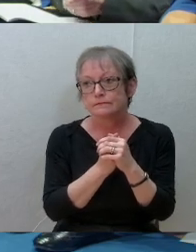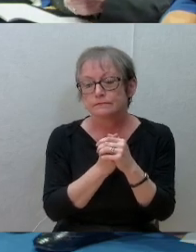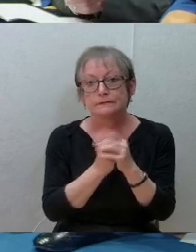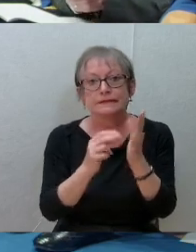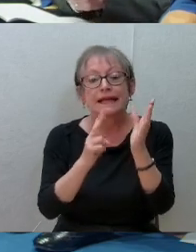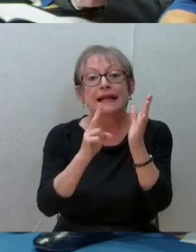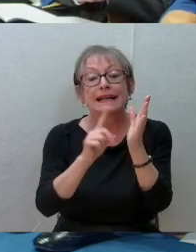Niamh O'Leary.